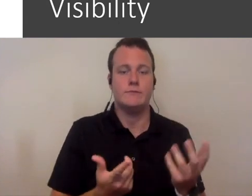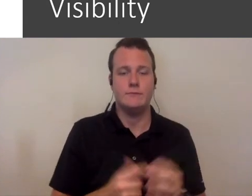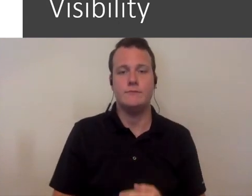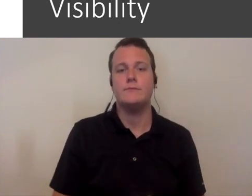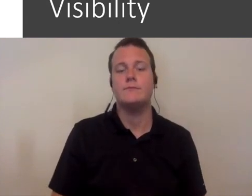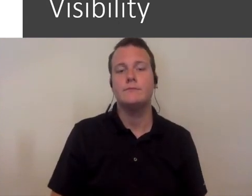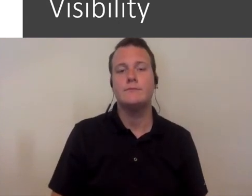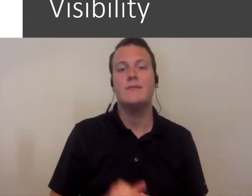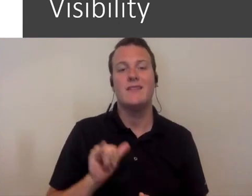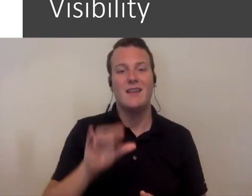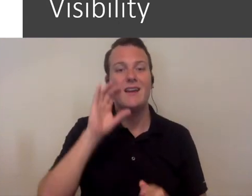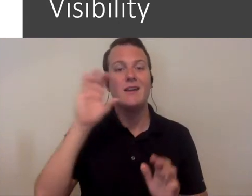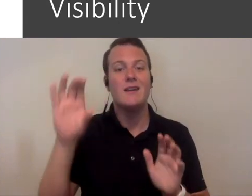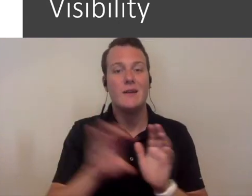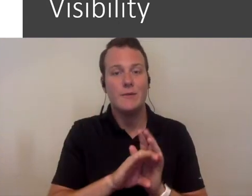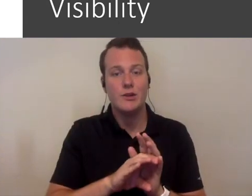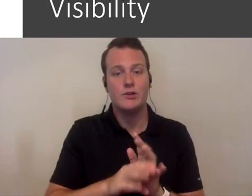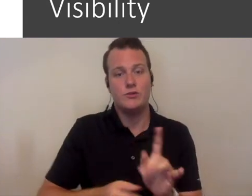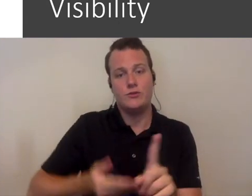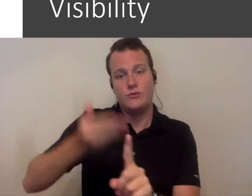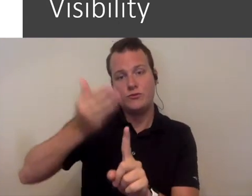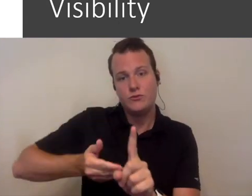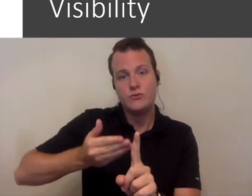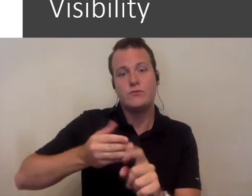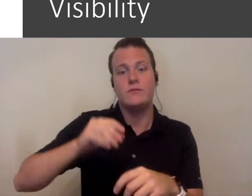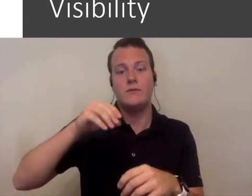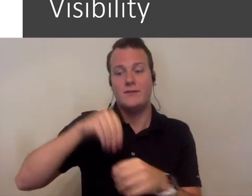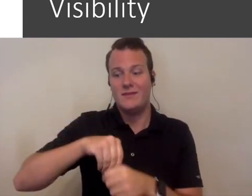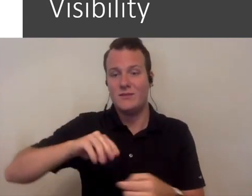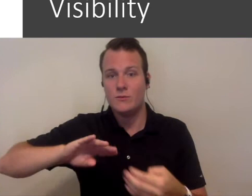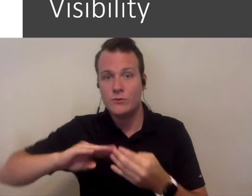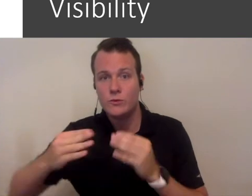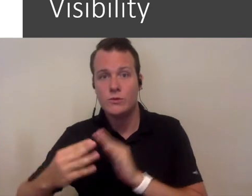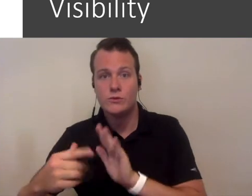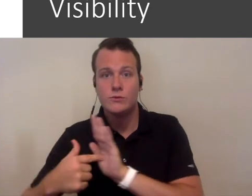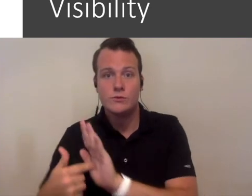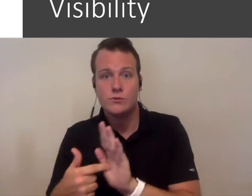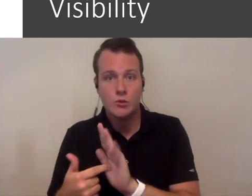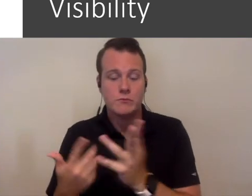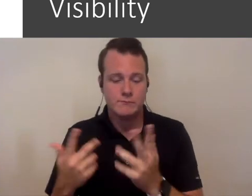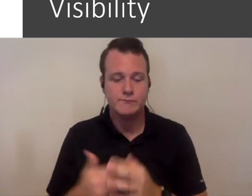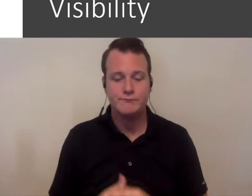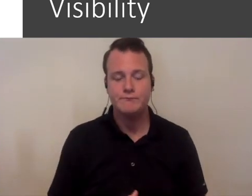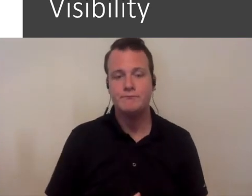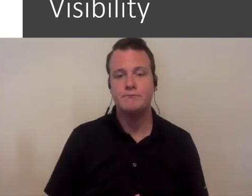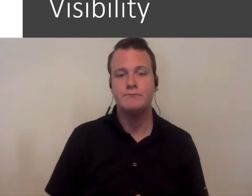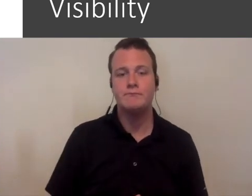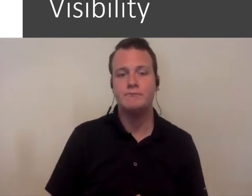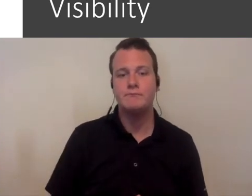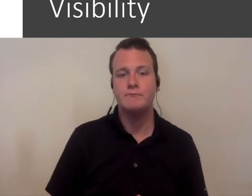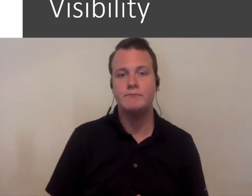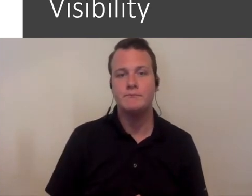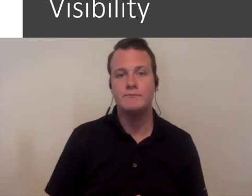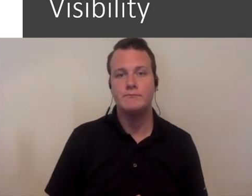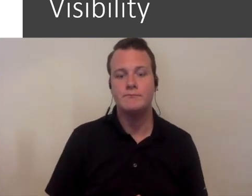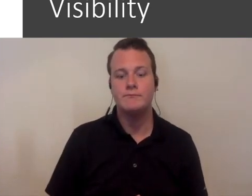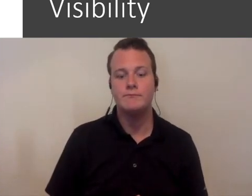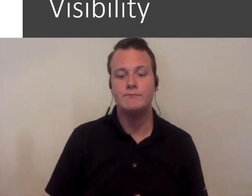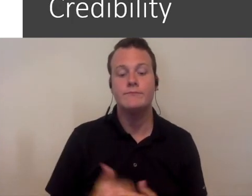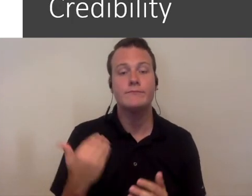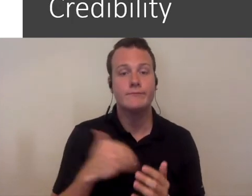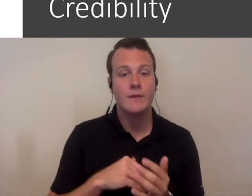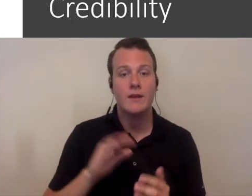image that you build, that image that is within your community. Let's go to the next slide.